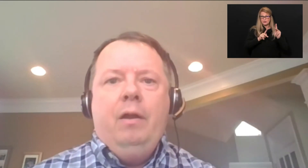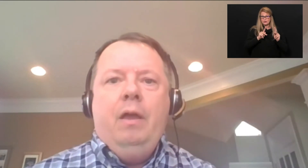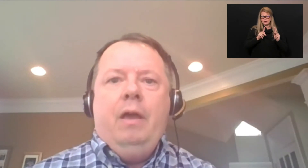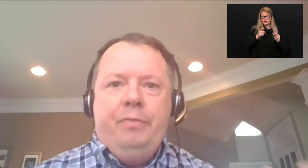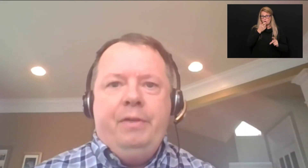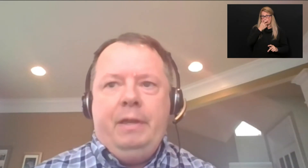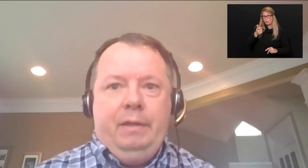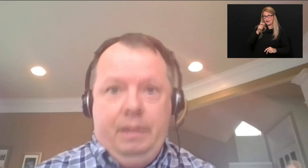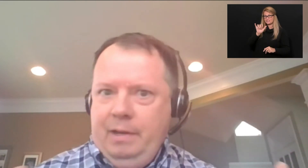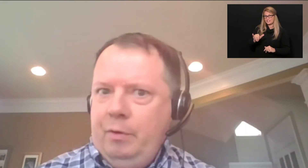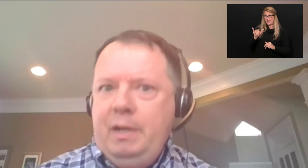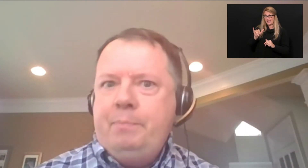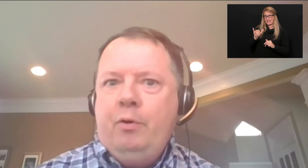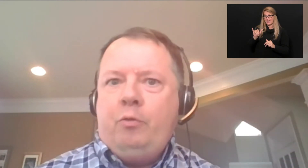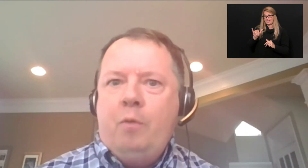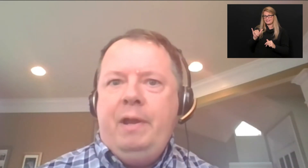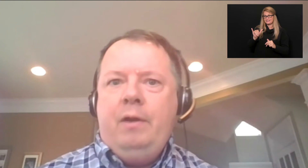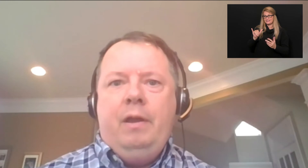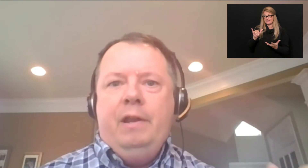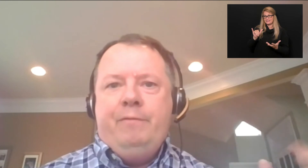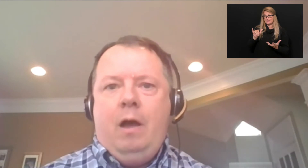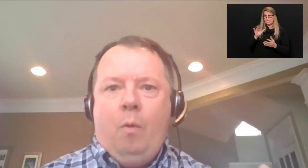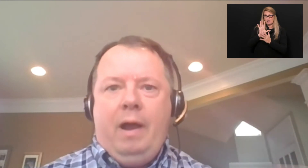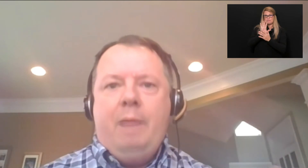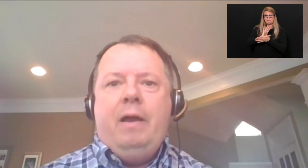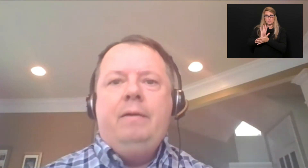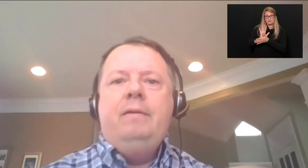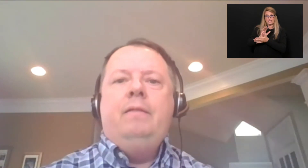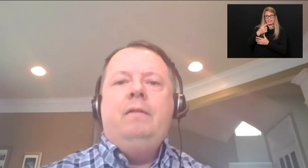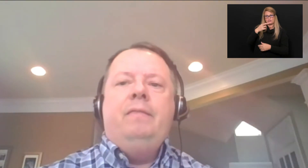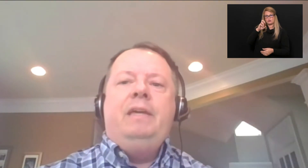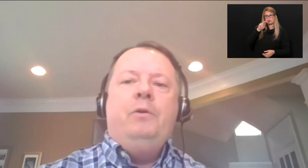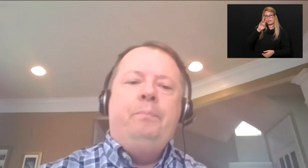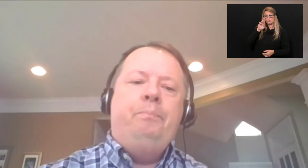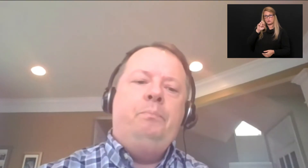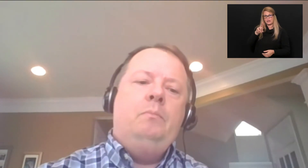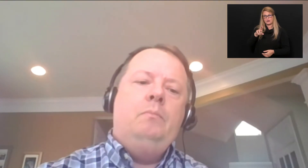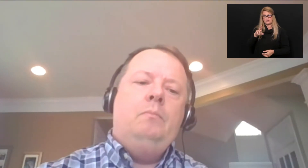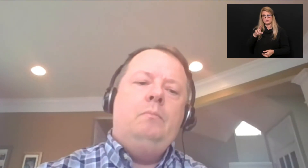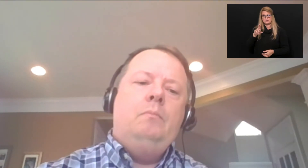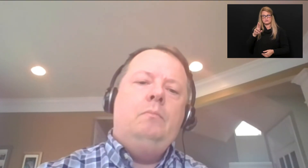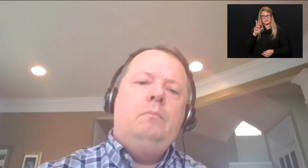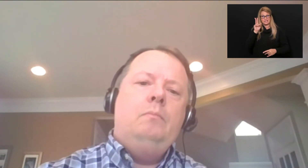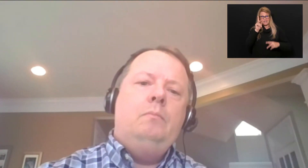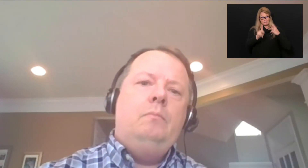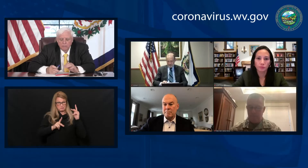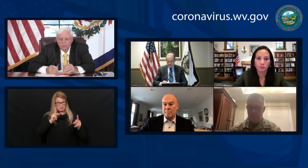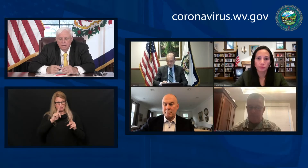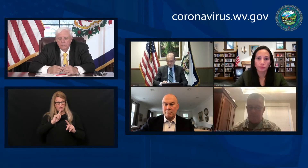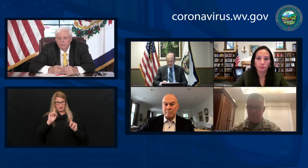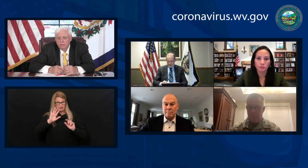Greenbrier and think, is everybody pulling the rope here? And if not, why am I? Thank you.